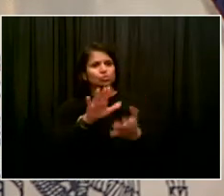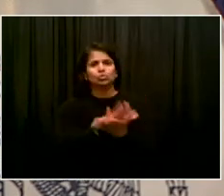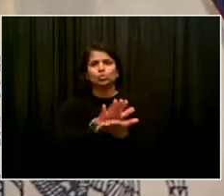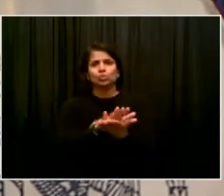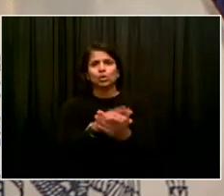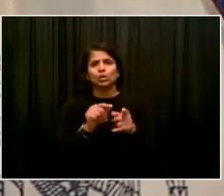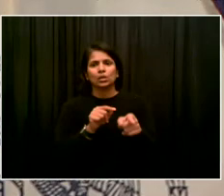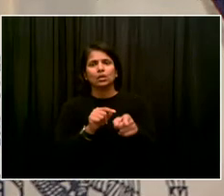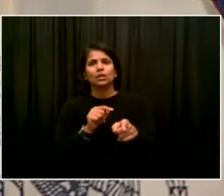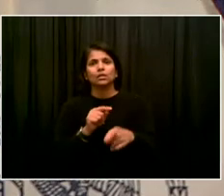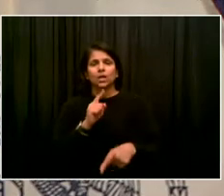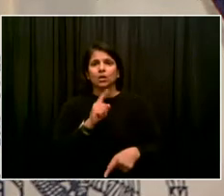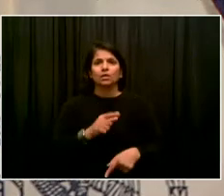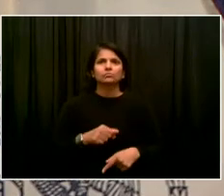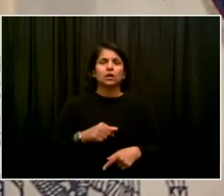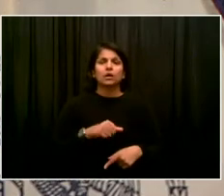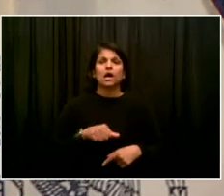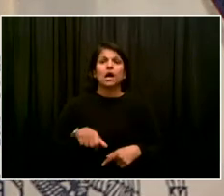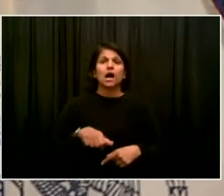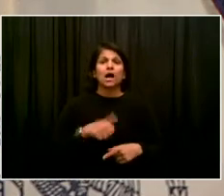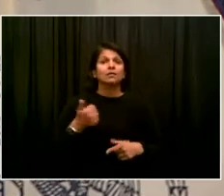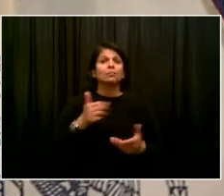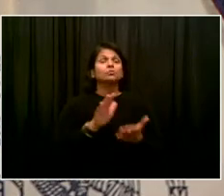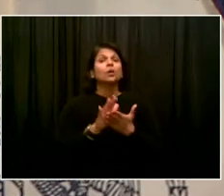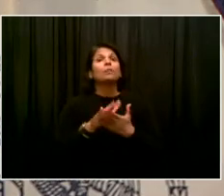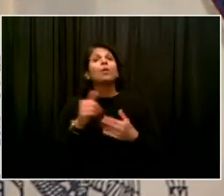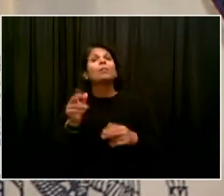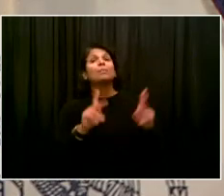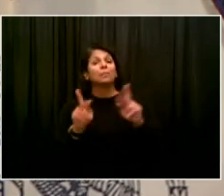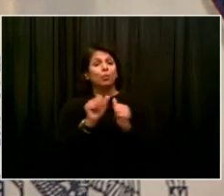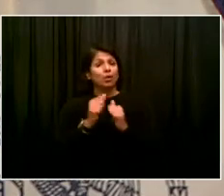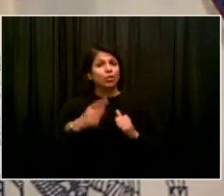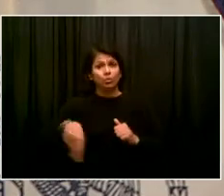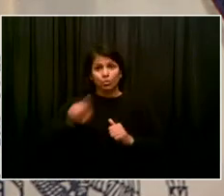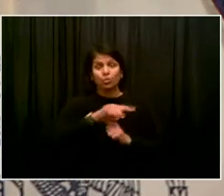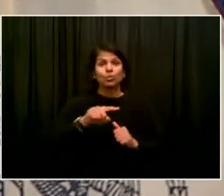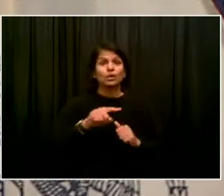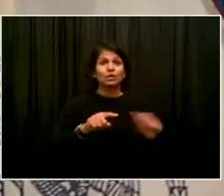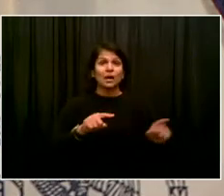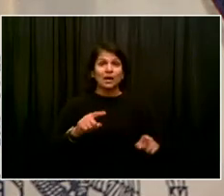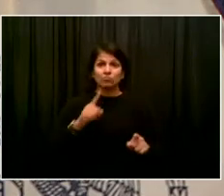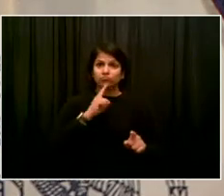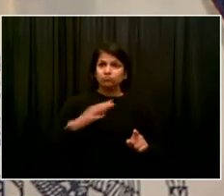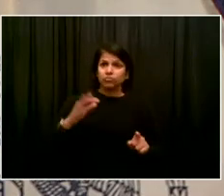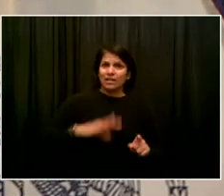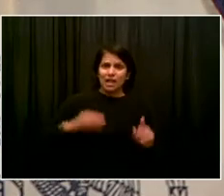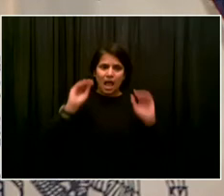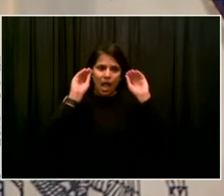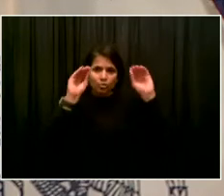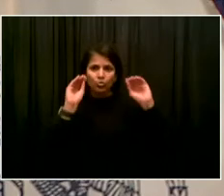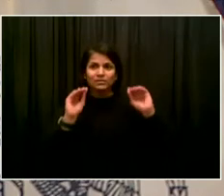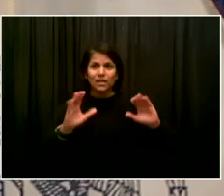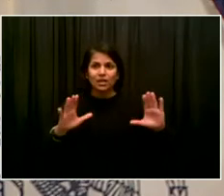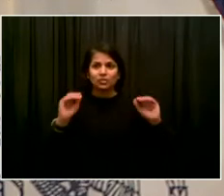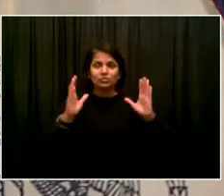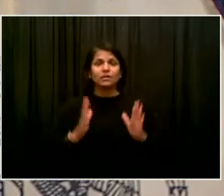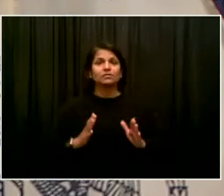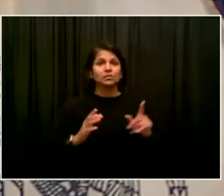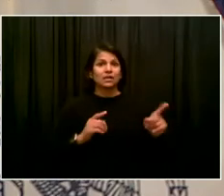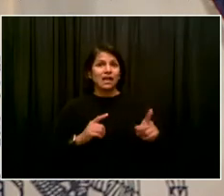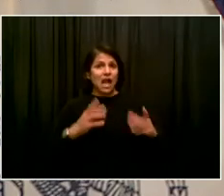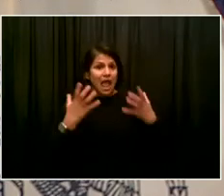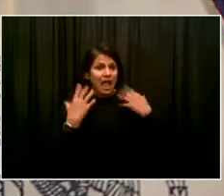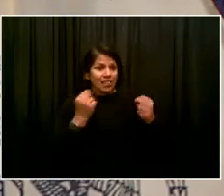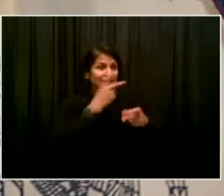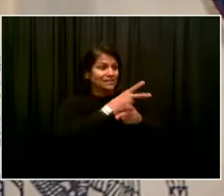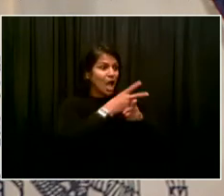ideas, but I want to give credit to both the educators on the team, the chancellor and all the educators, and the healthcare leadership, so many of whom